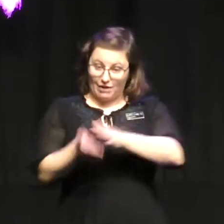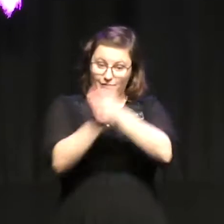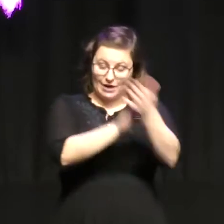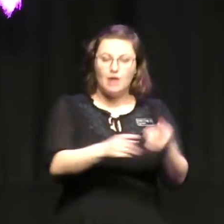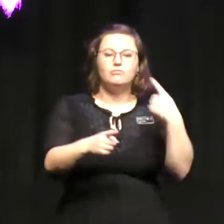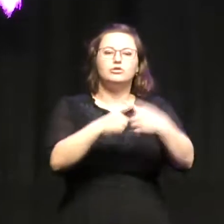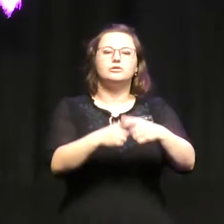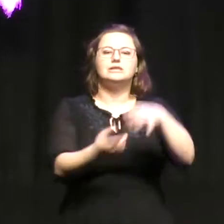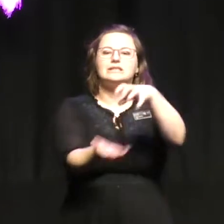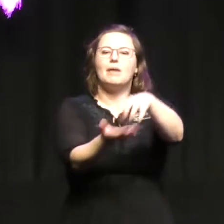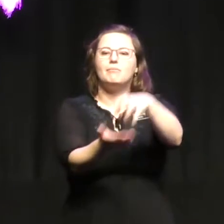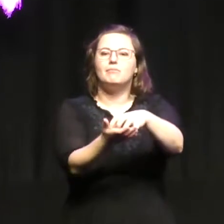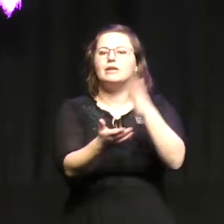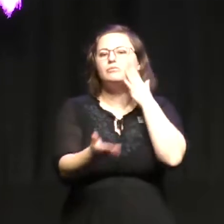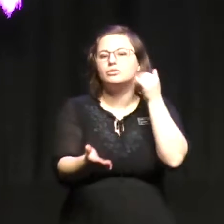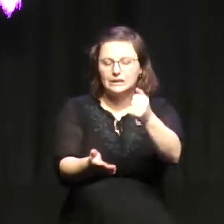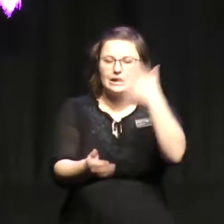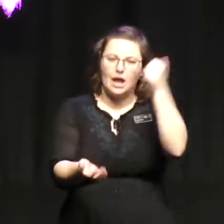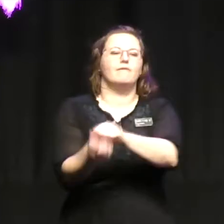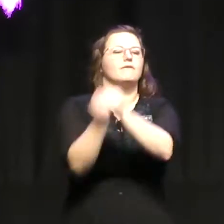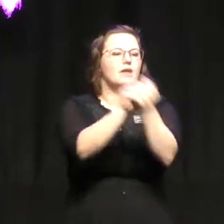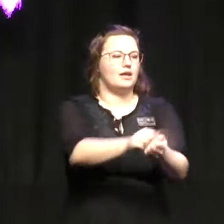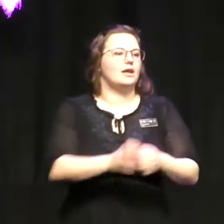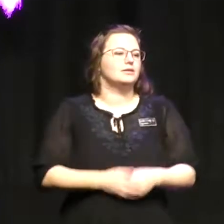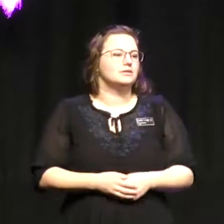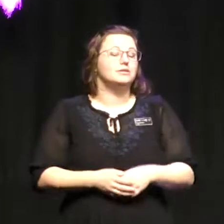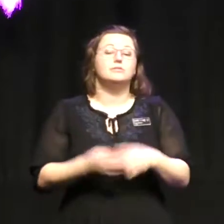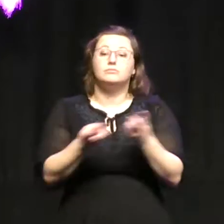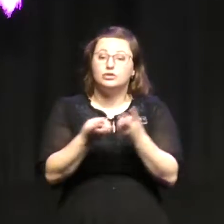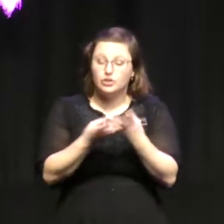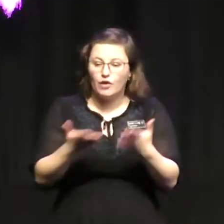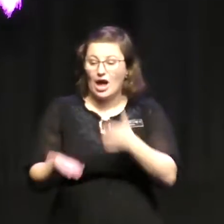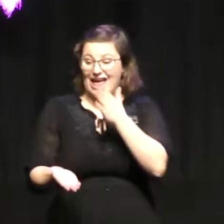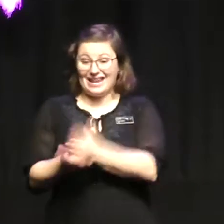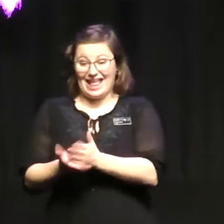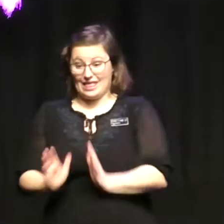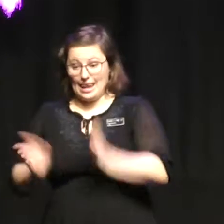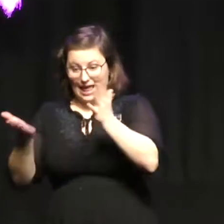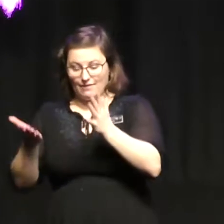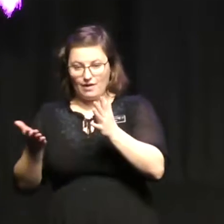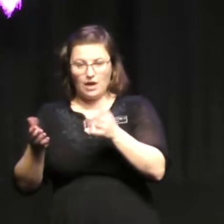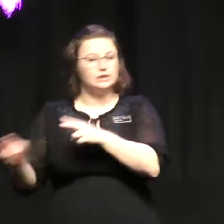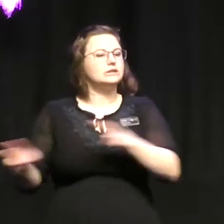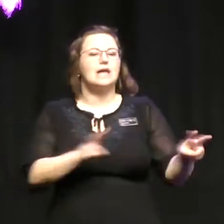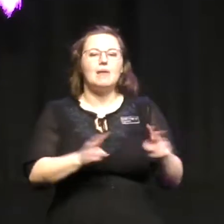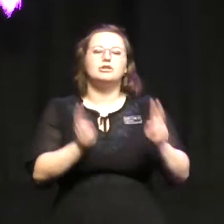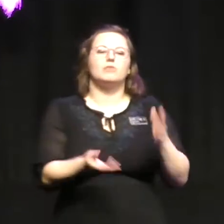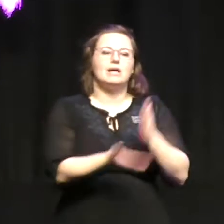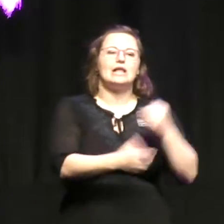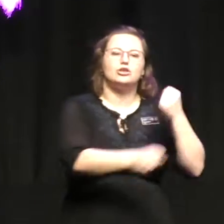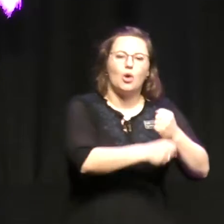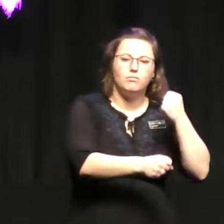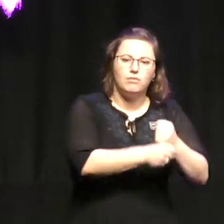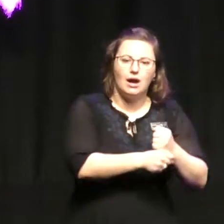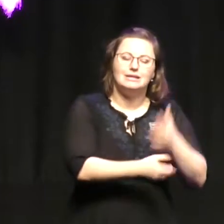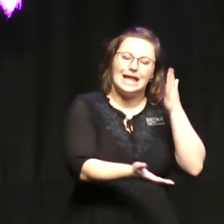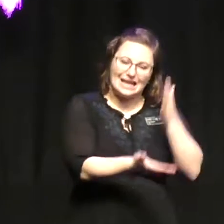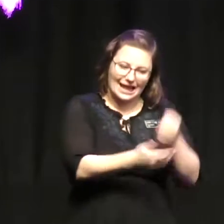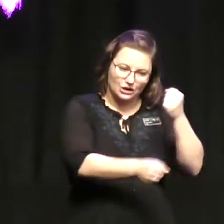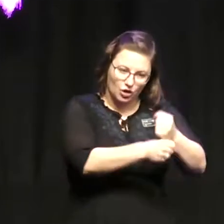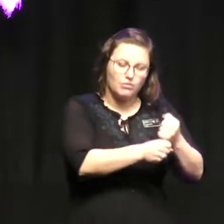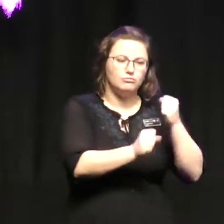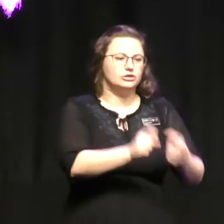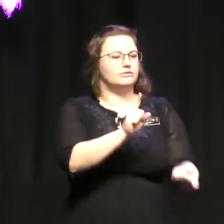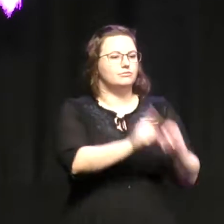her community. In other words, right to life is right to work. Right to work needs to